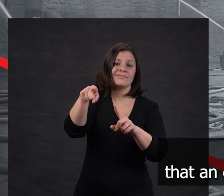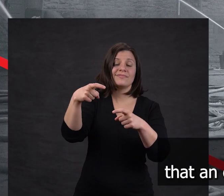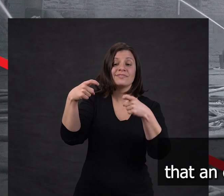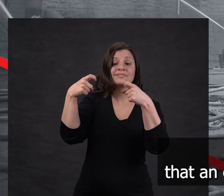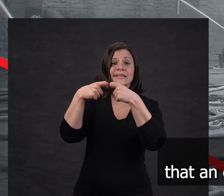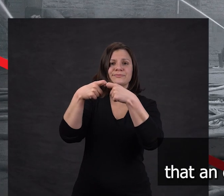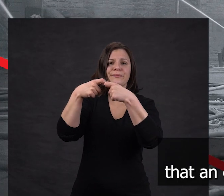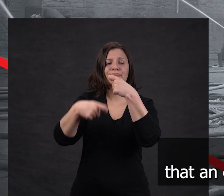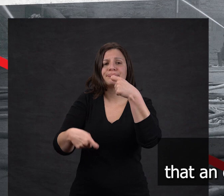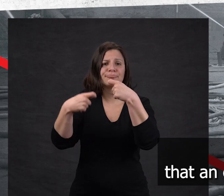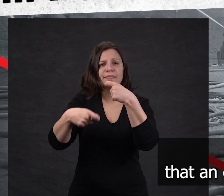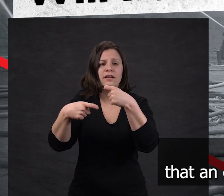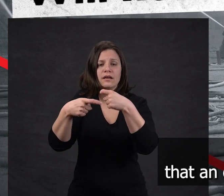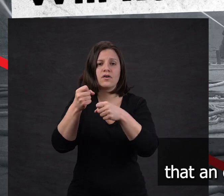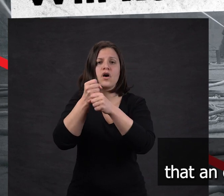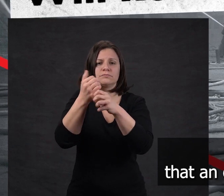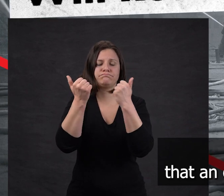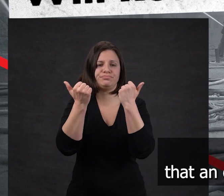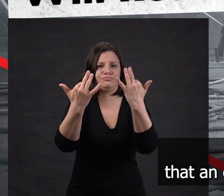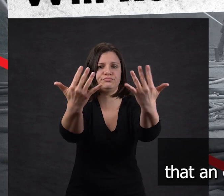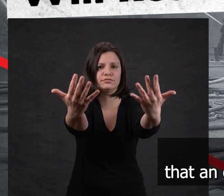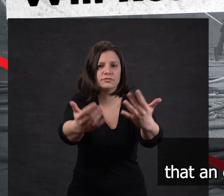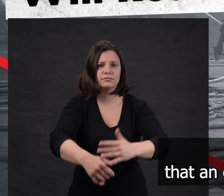electrical short caused the blaze.